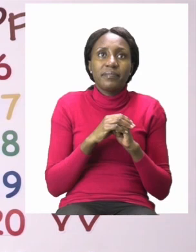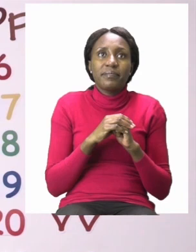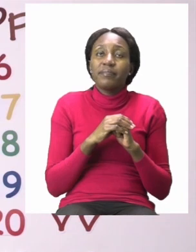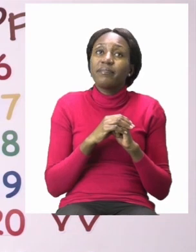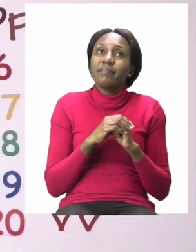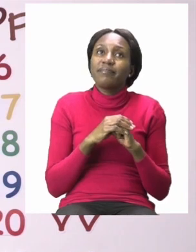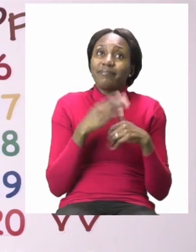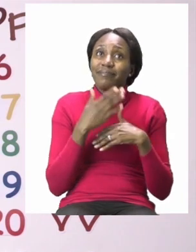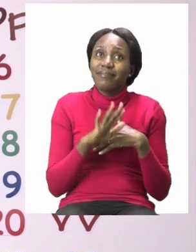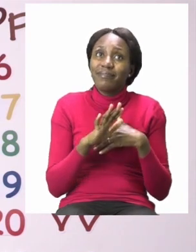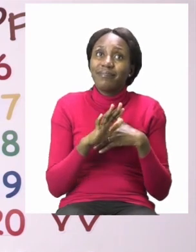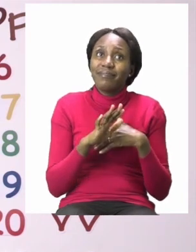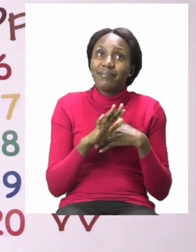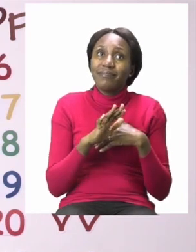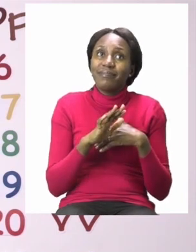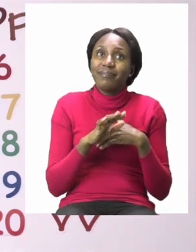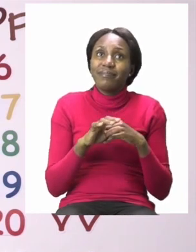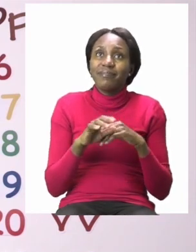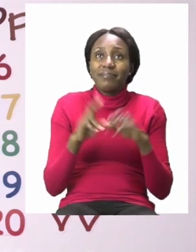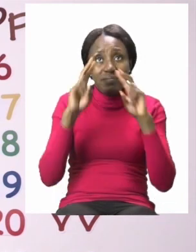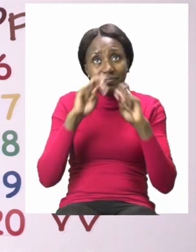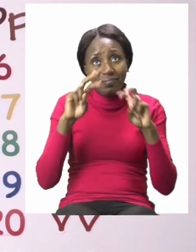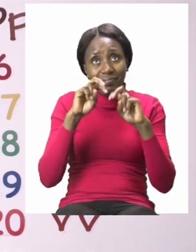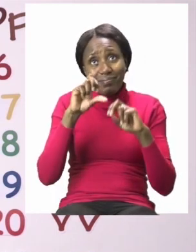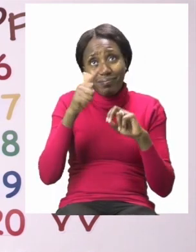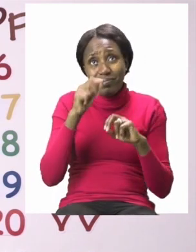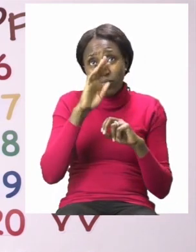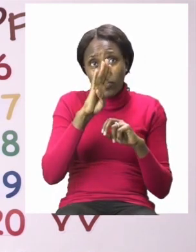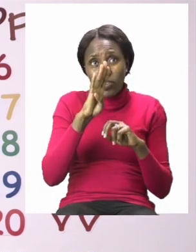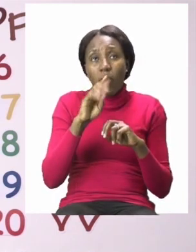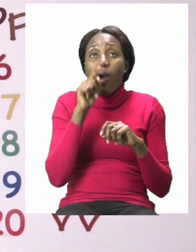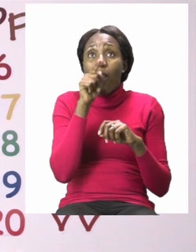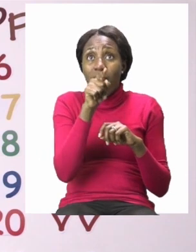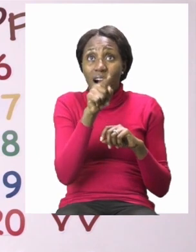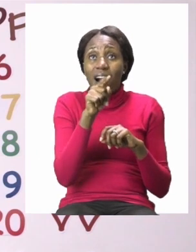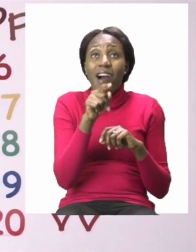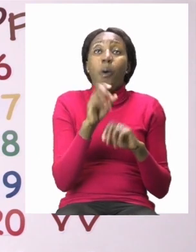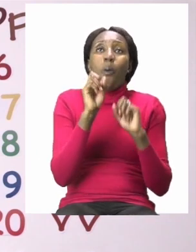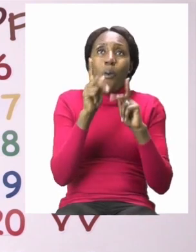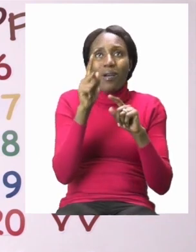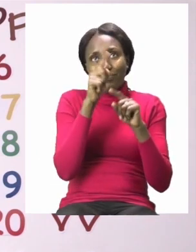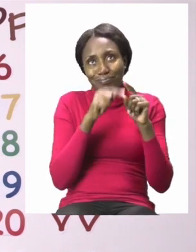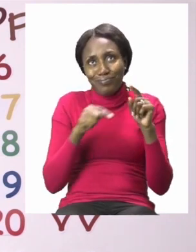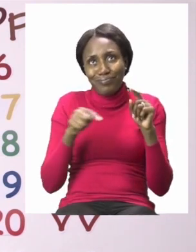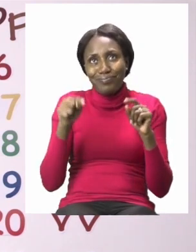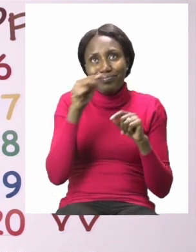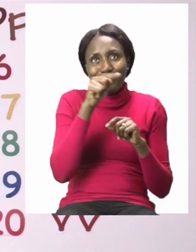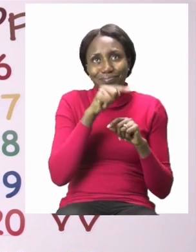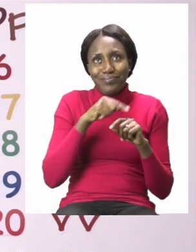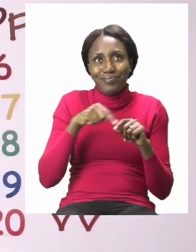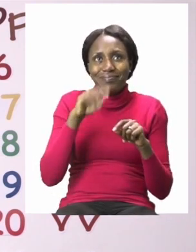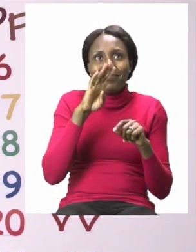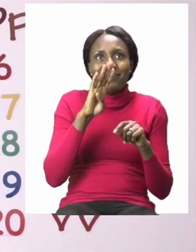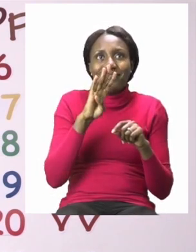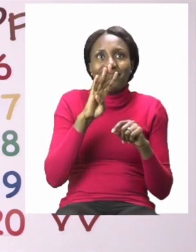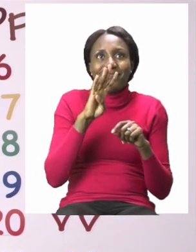I'm done. Let me look for another 4. Yes, I have found another 4. So I'm going to circle it.